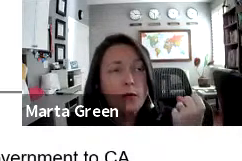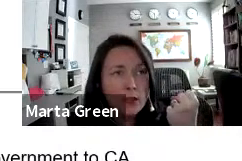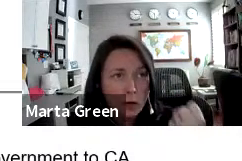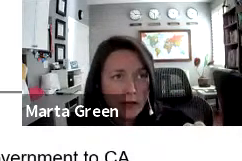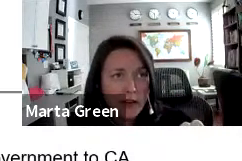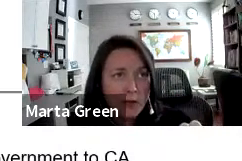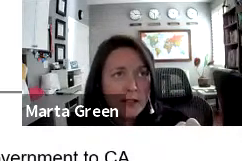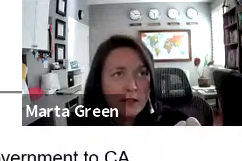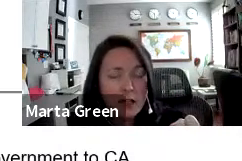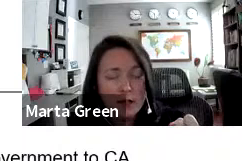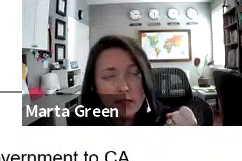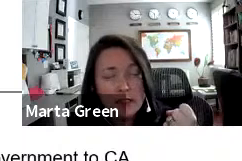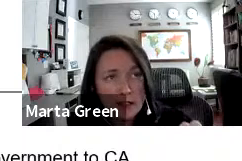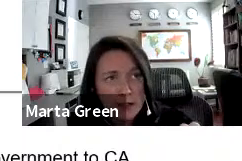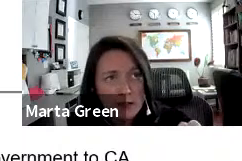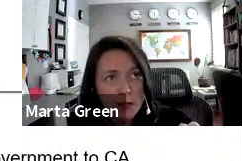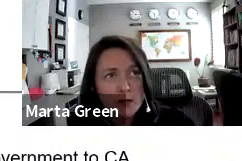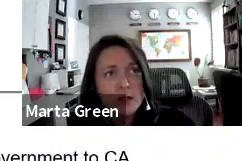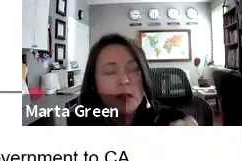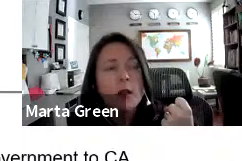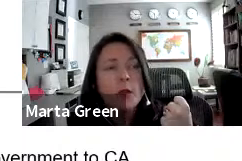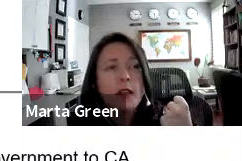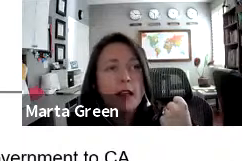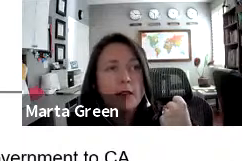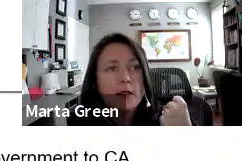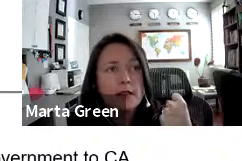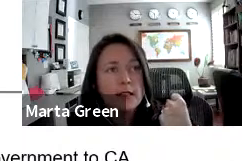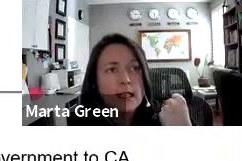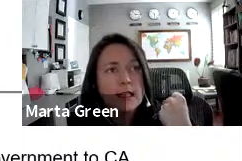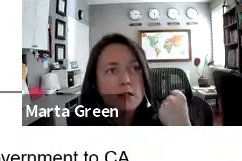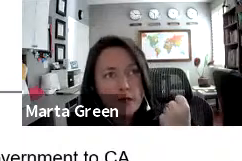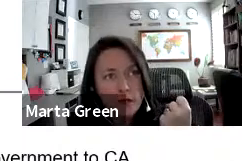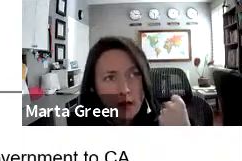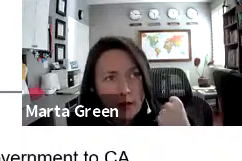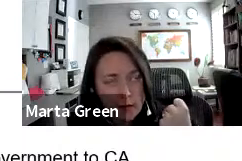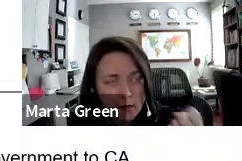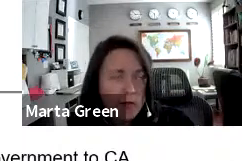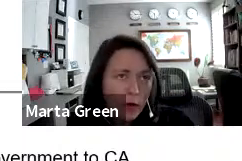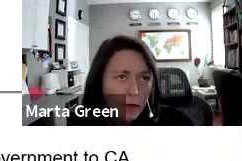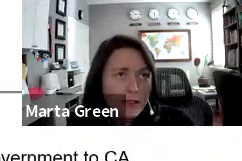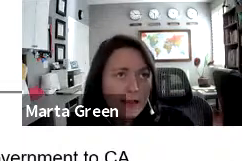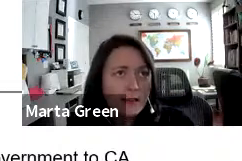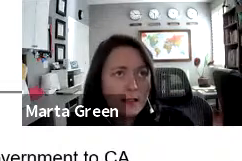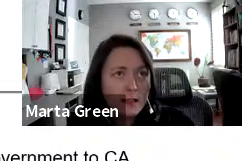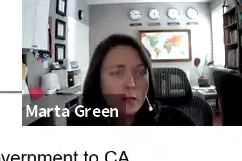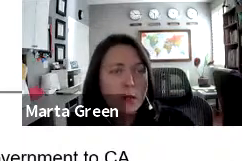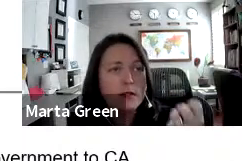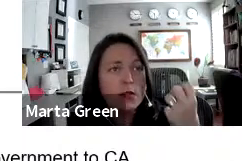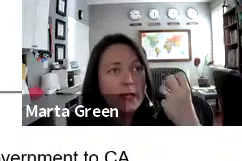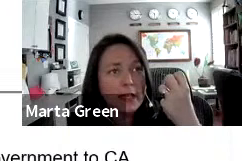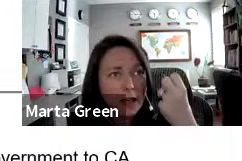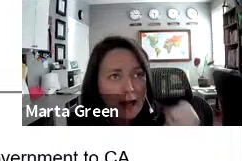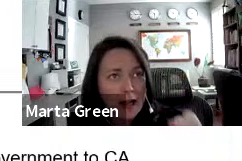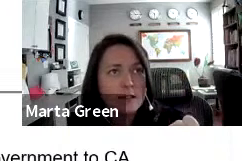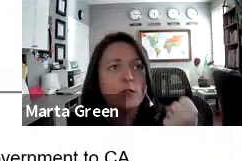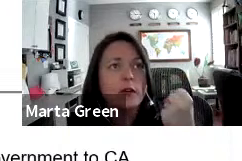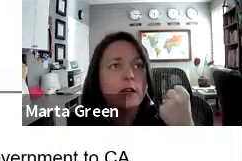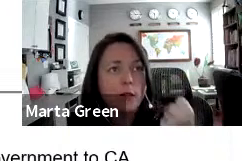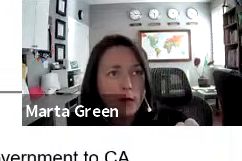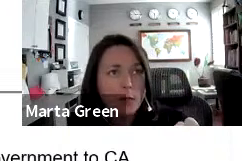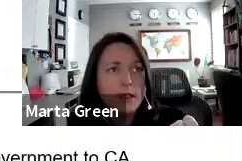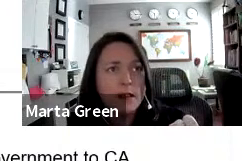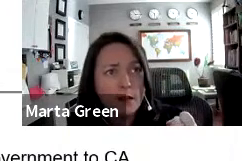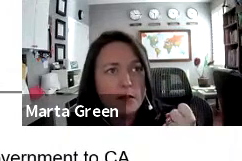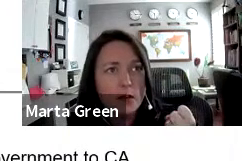know, only 25% of Californians live in those zip codes, but they have seen 40% of the disease burden. So we need to